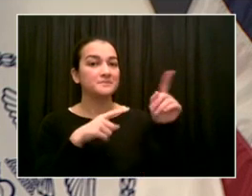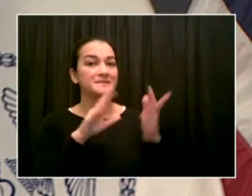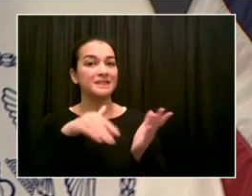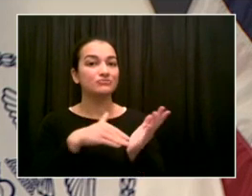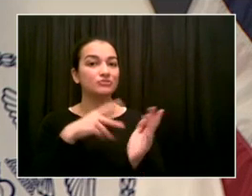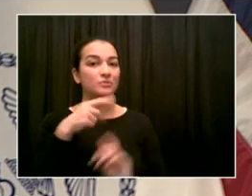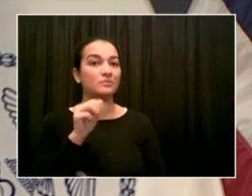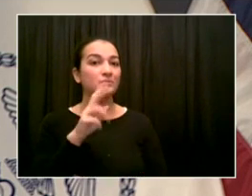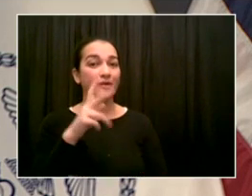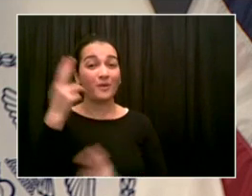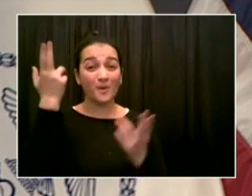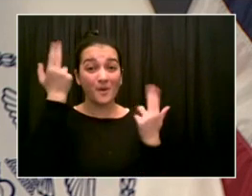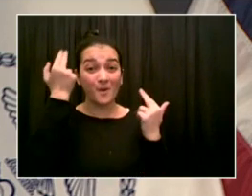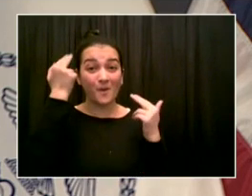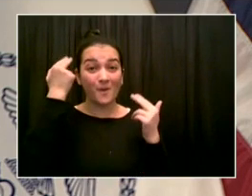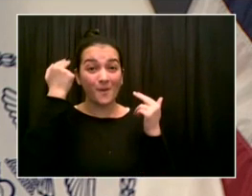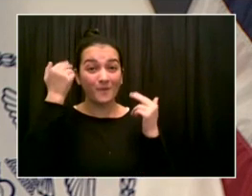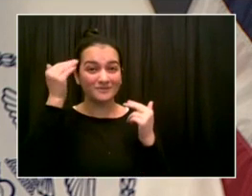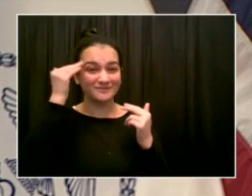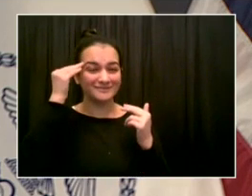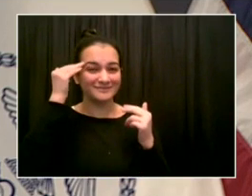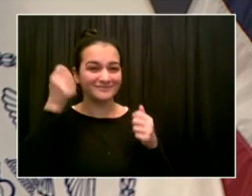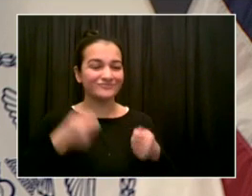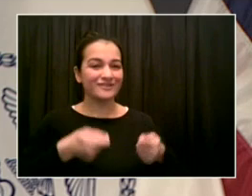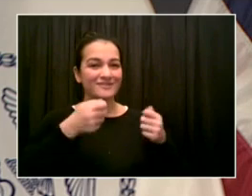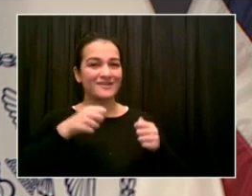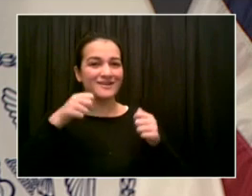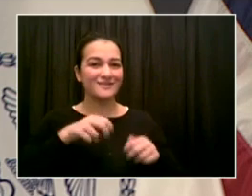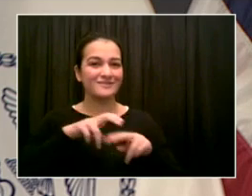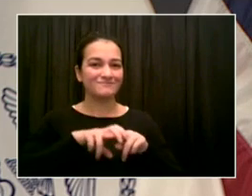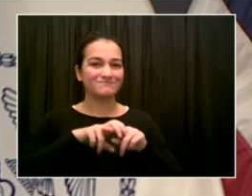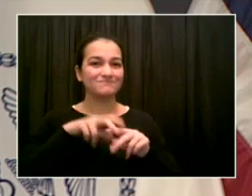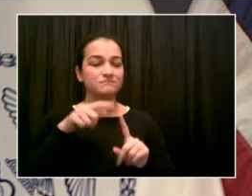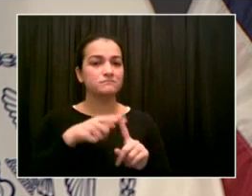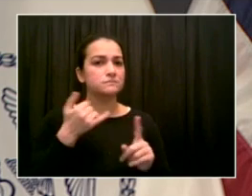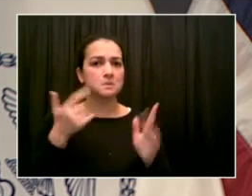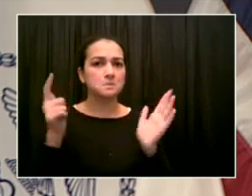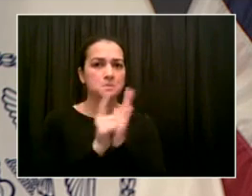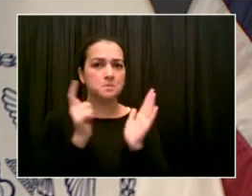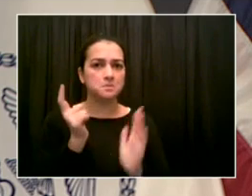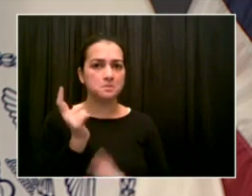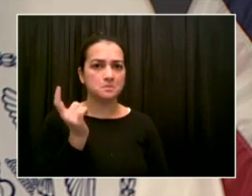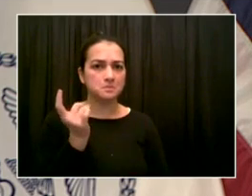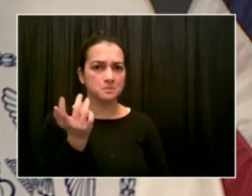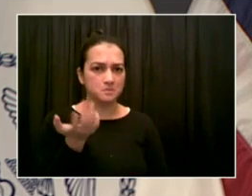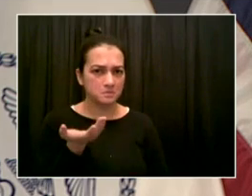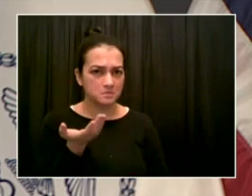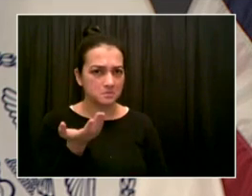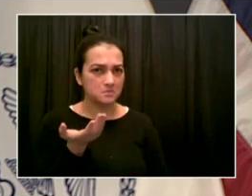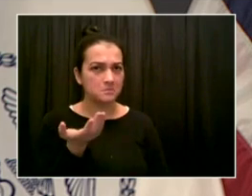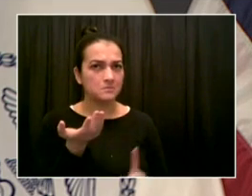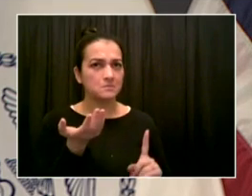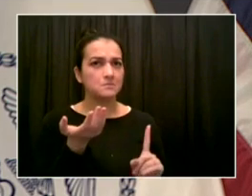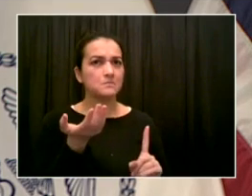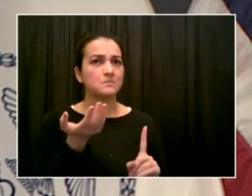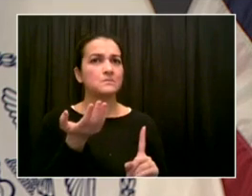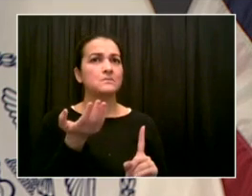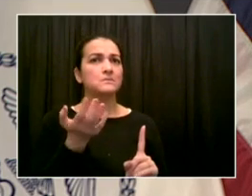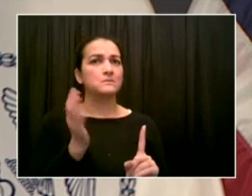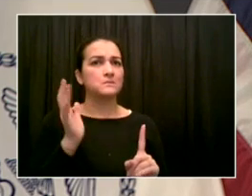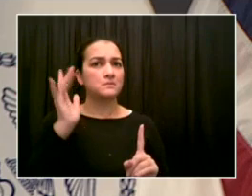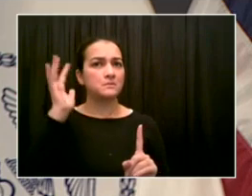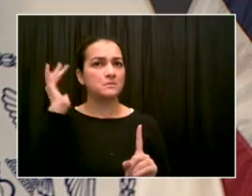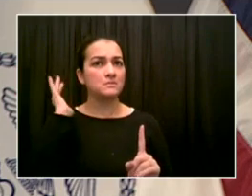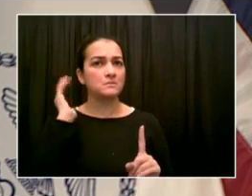try to reintroduce cars into Central Park after having just banned them in 2018? Yeah, Emma, this is something we're talking to the